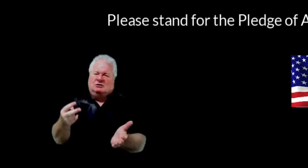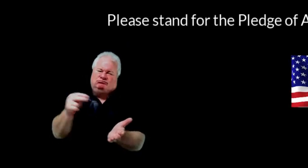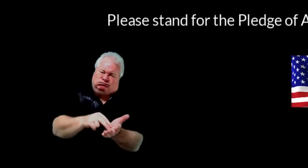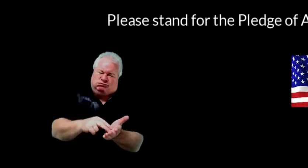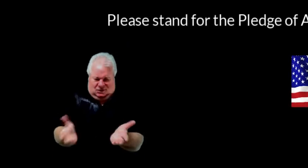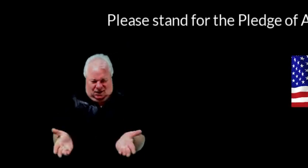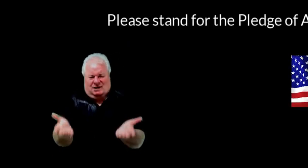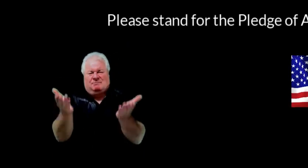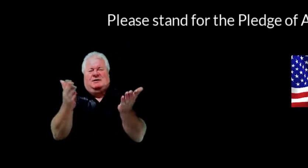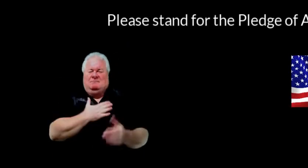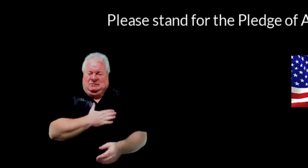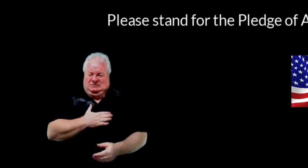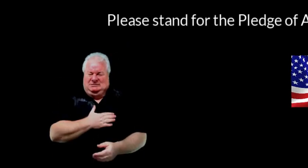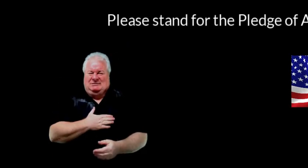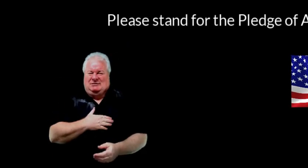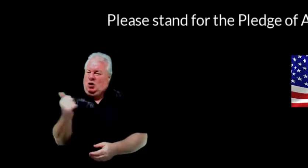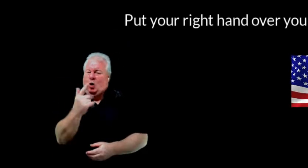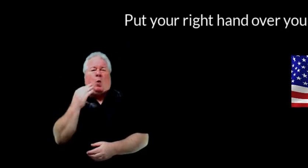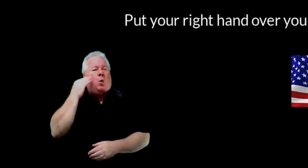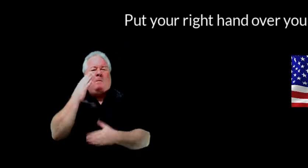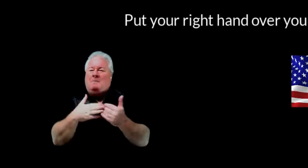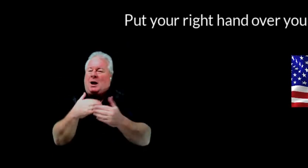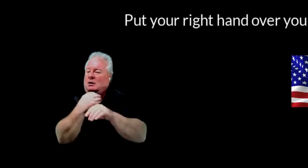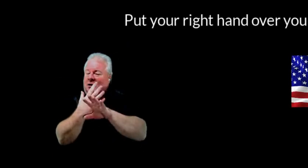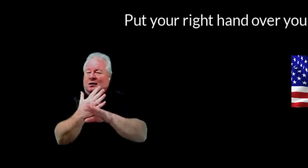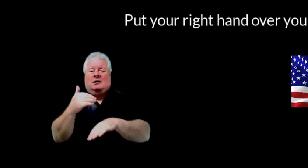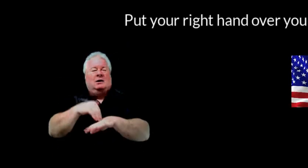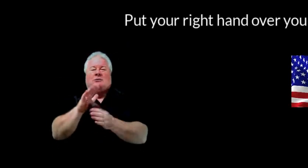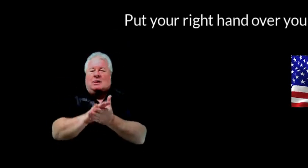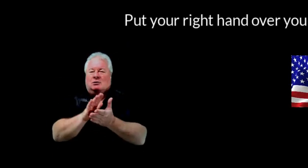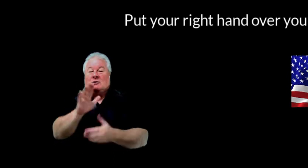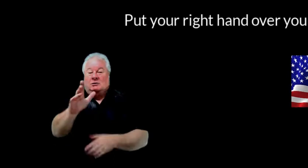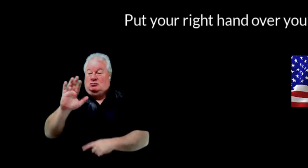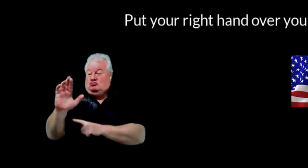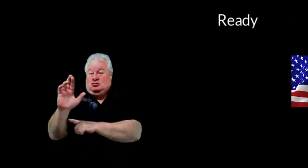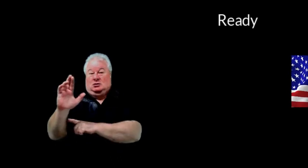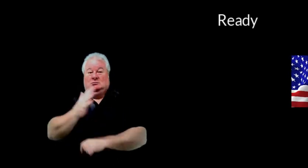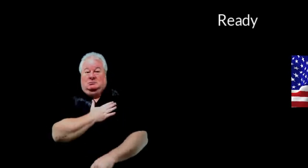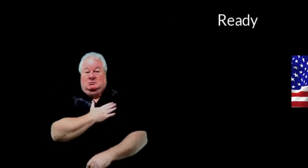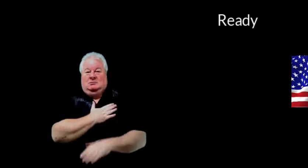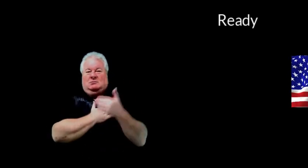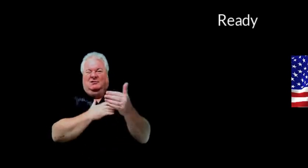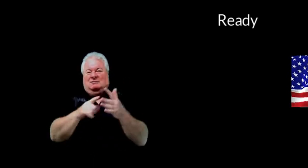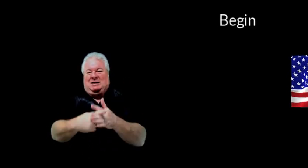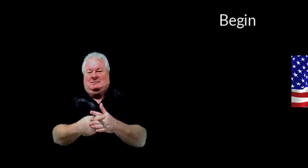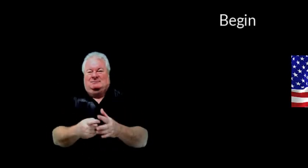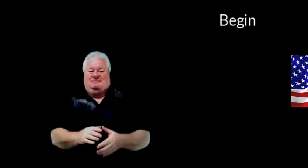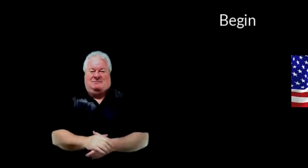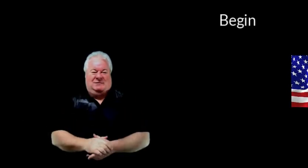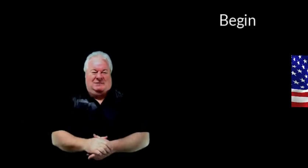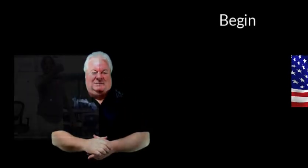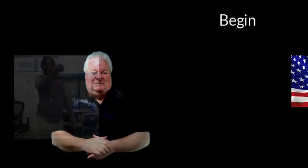Please stand for the Pledge of Allegiance. Put your right hand over your heart. Ready,